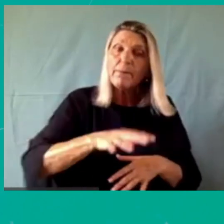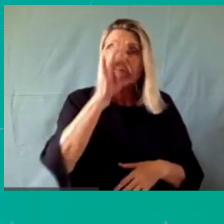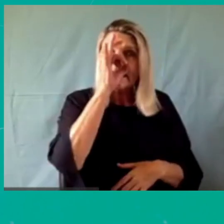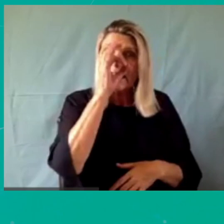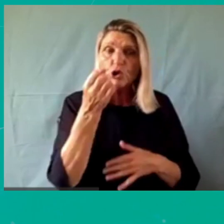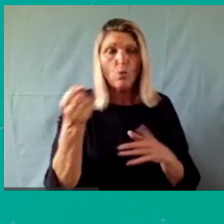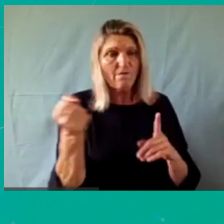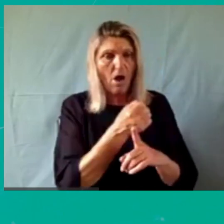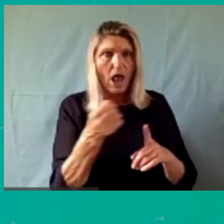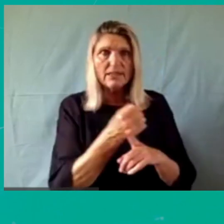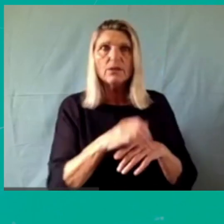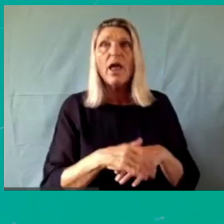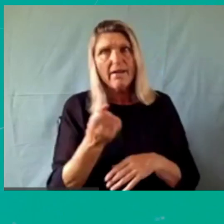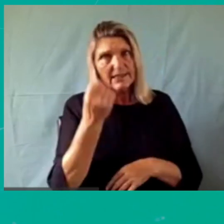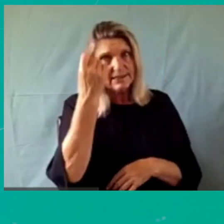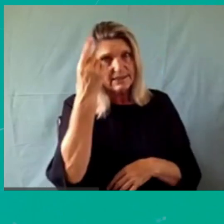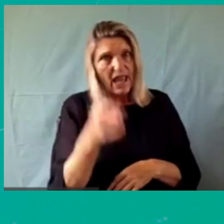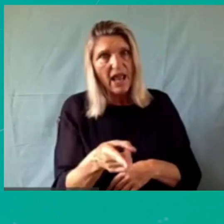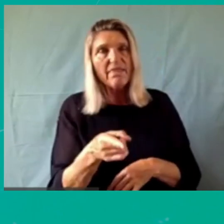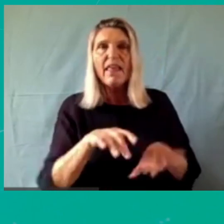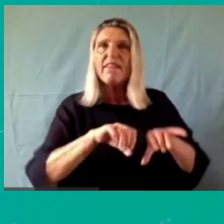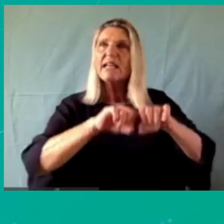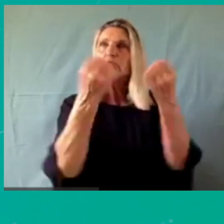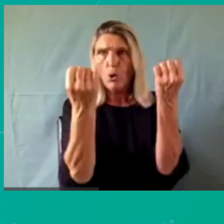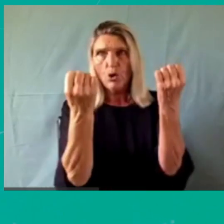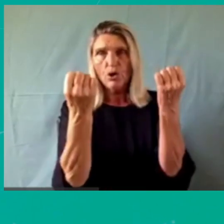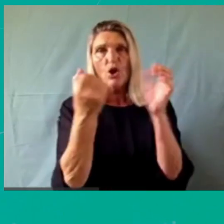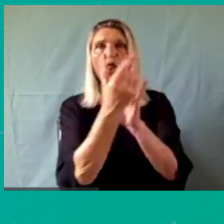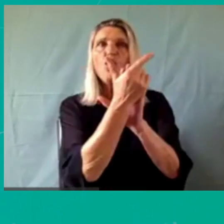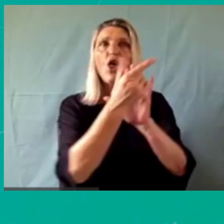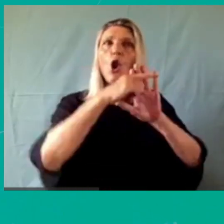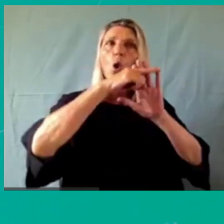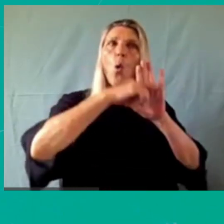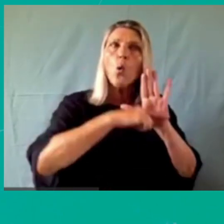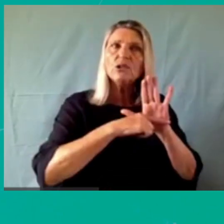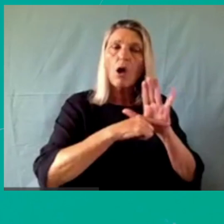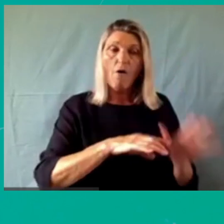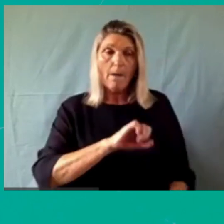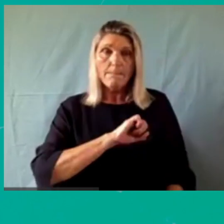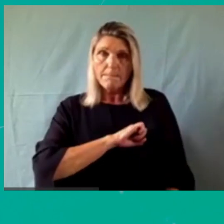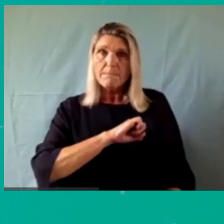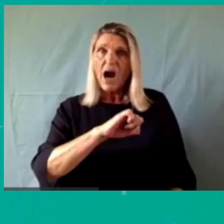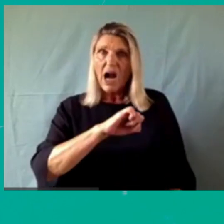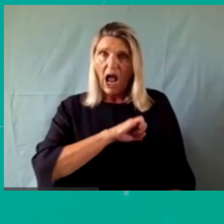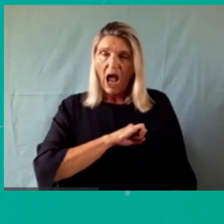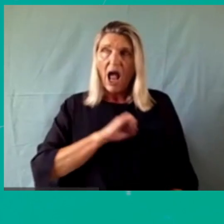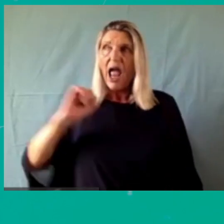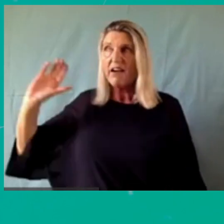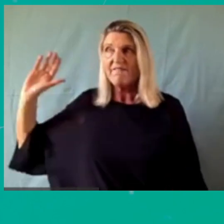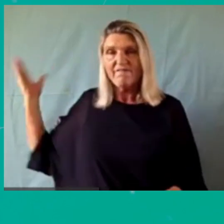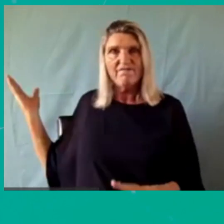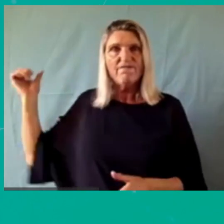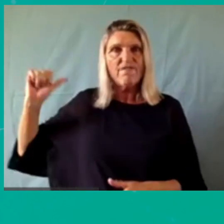are transgressions of mana and whakapapa. There are solutions within the promotion and strengthening